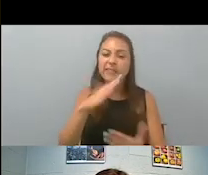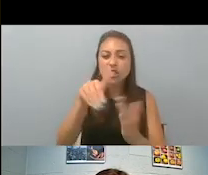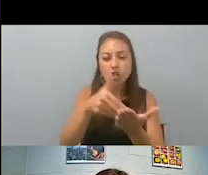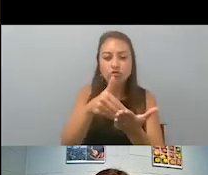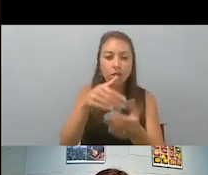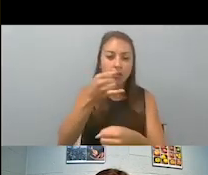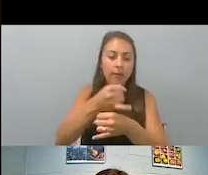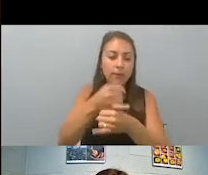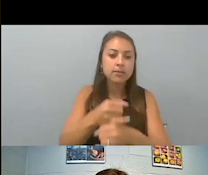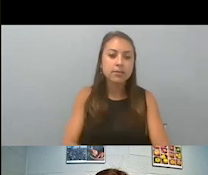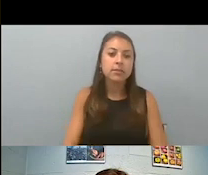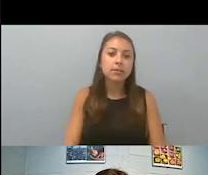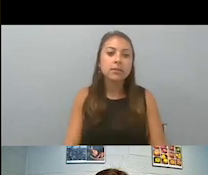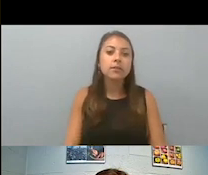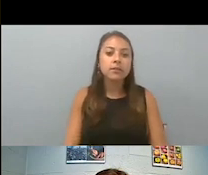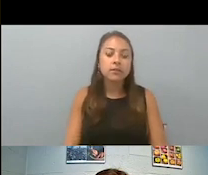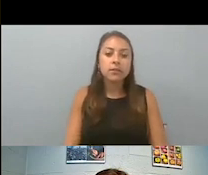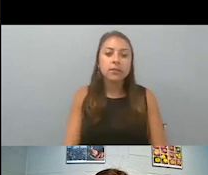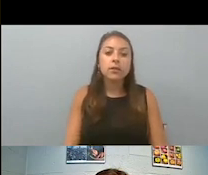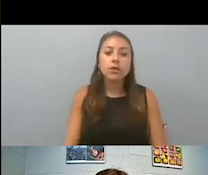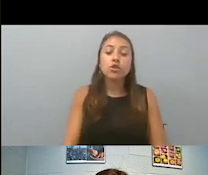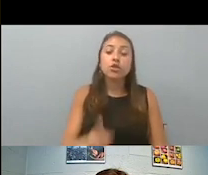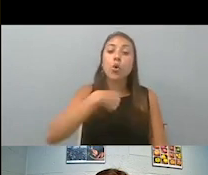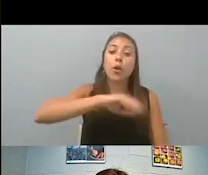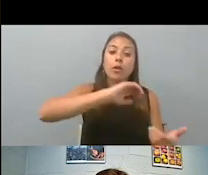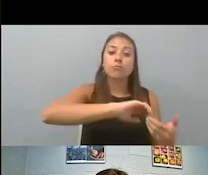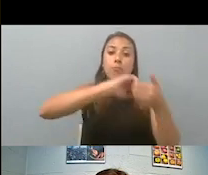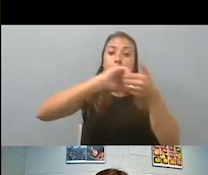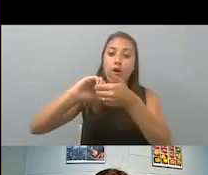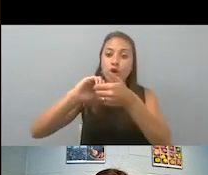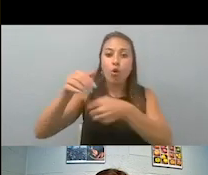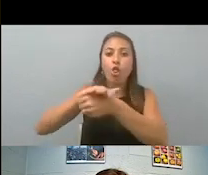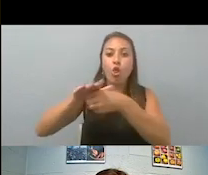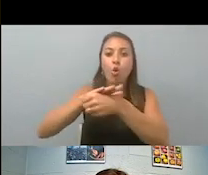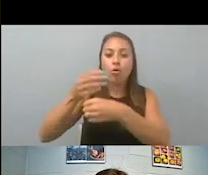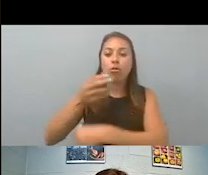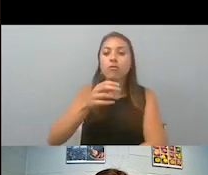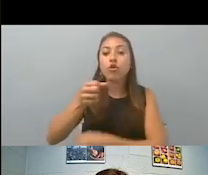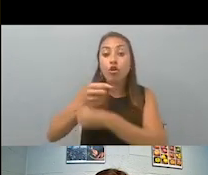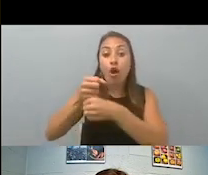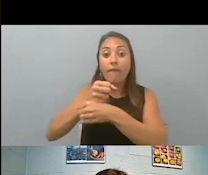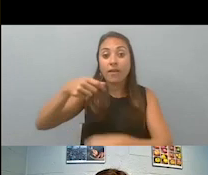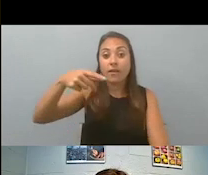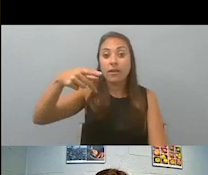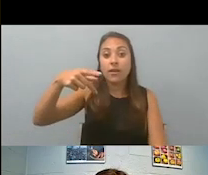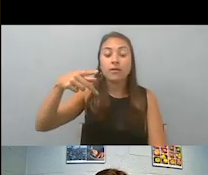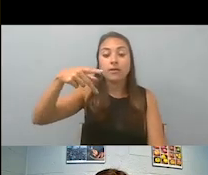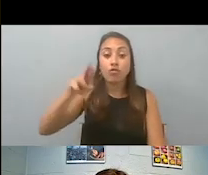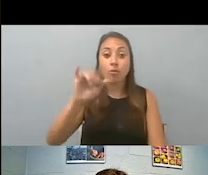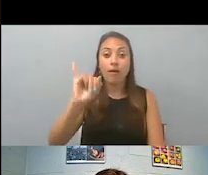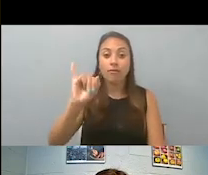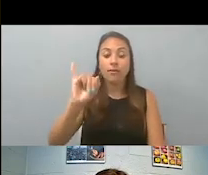well. We partner with a local roaster in Providence called New Harvest Coffee,